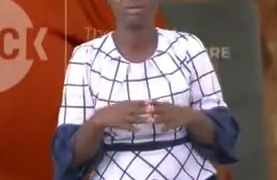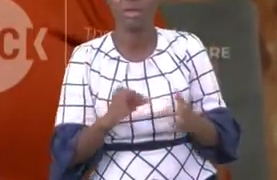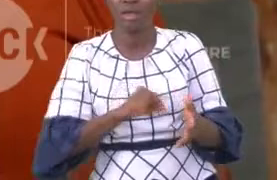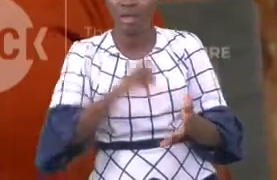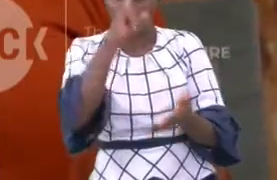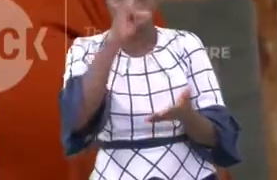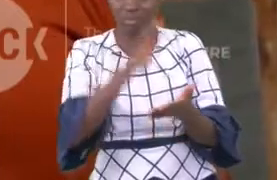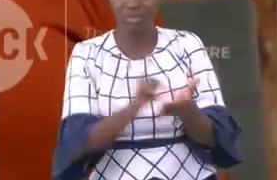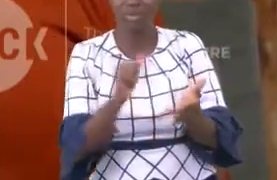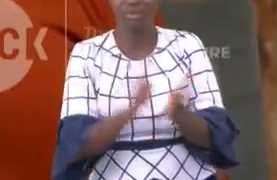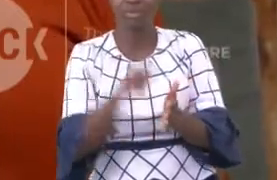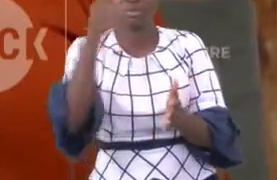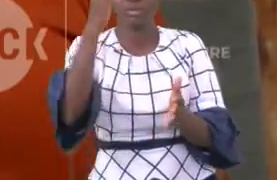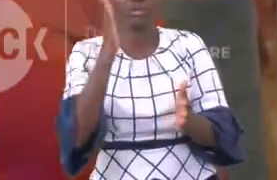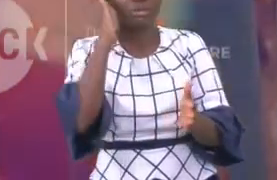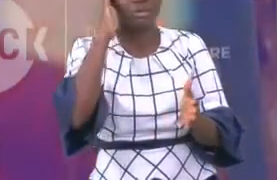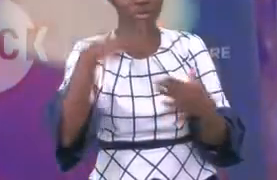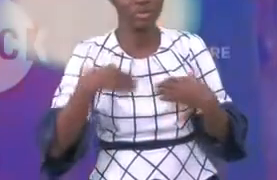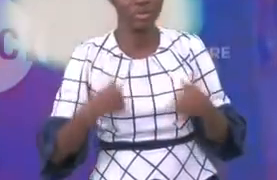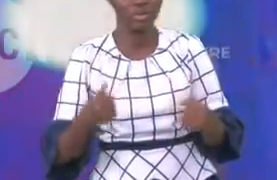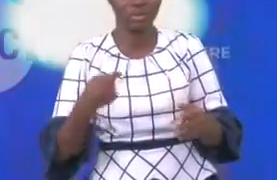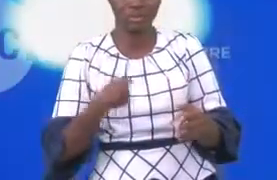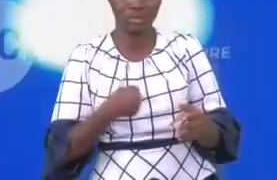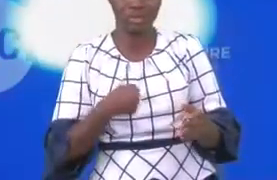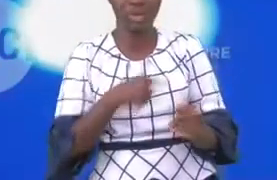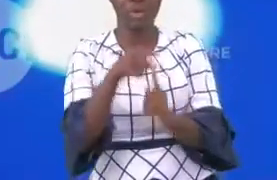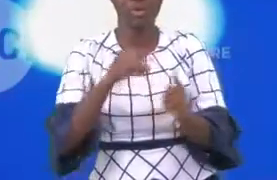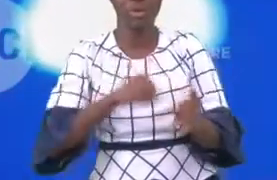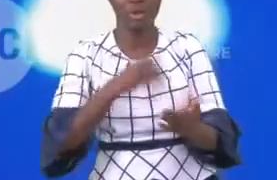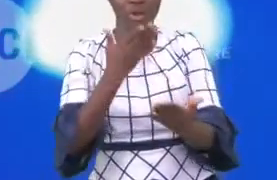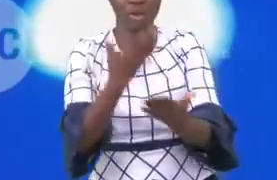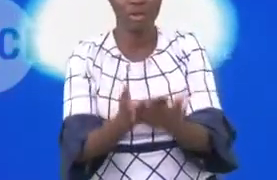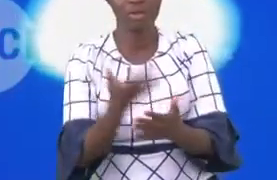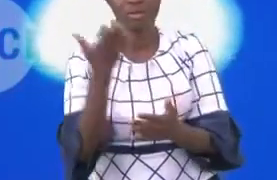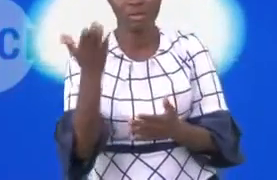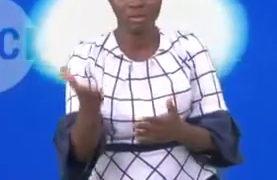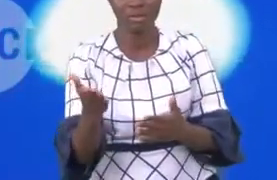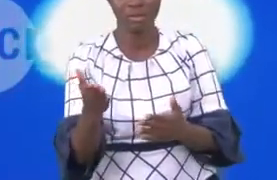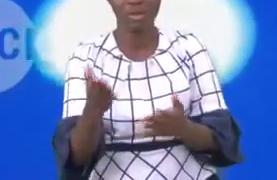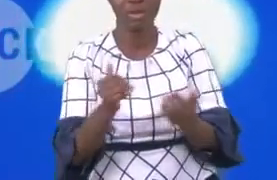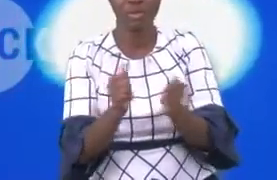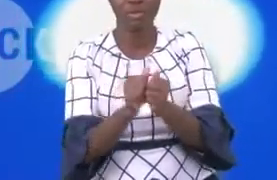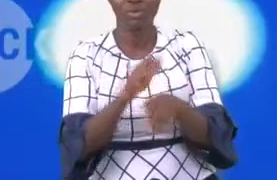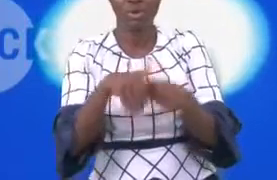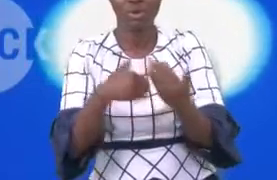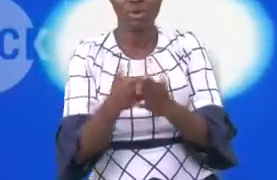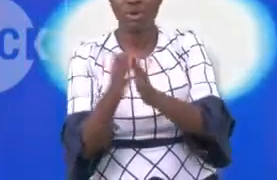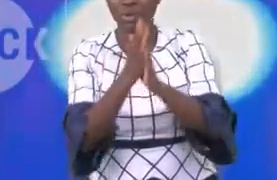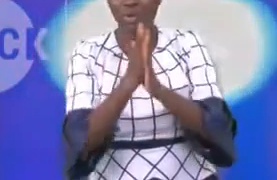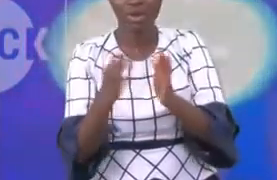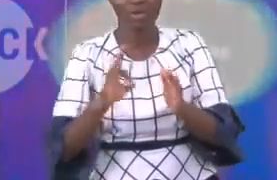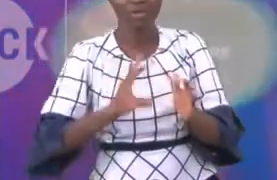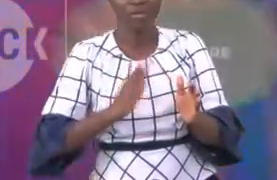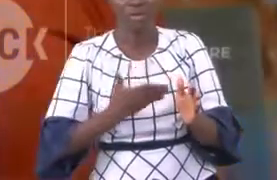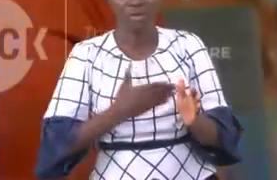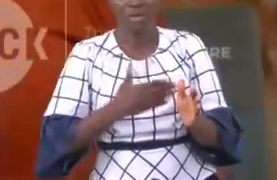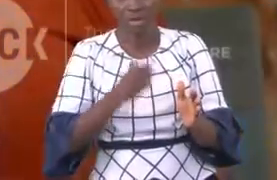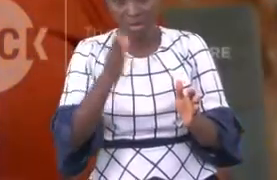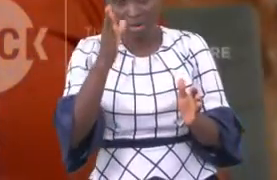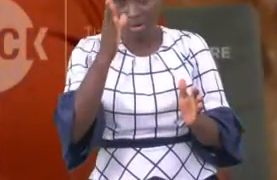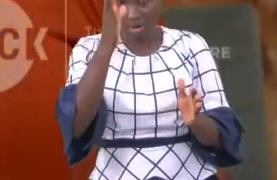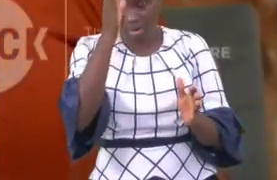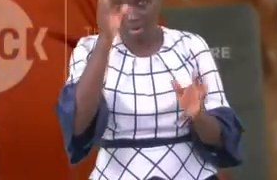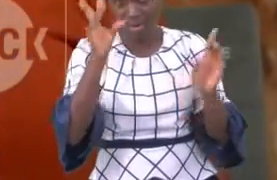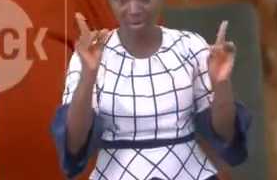got there, with all the prayers from our daddy, God has healed me, because since my body stopped swelling, my